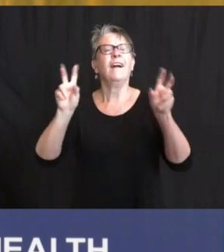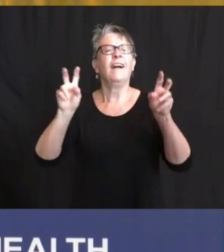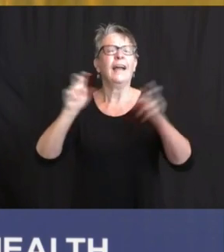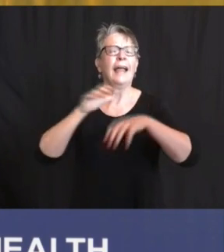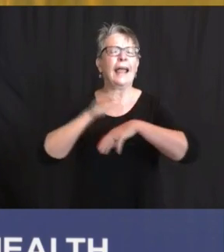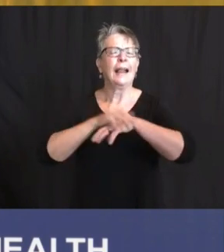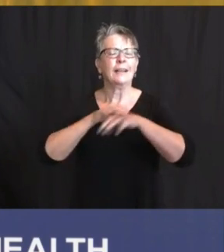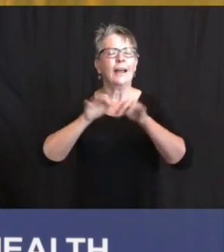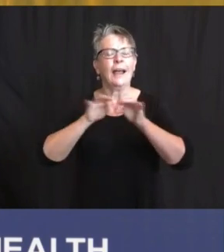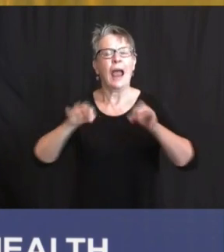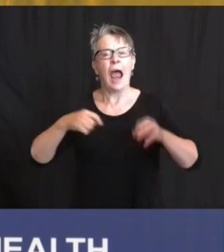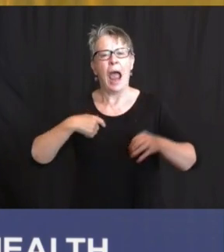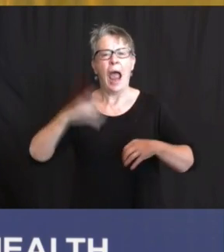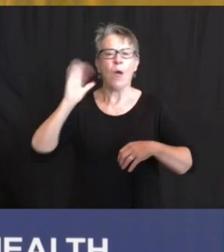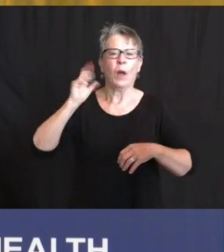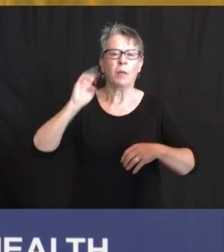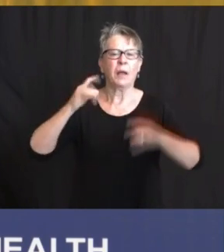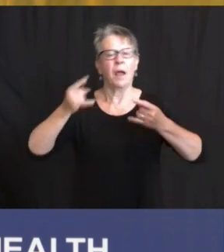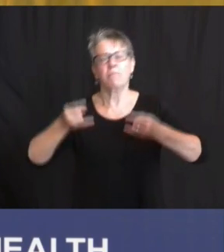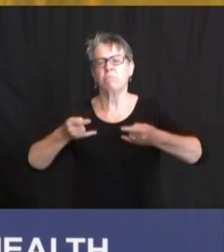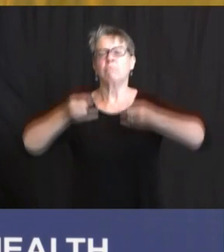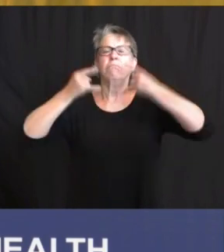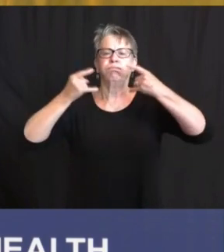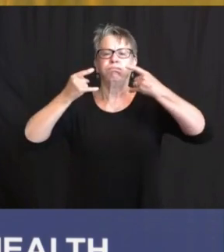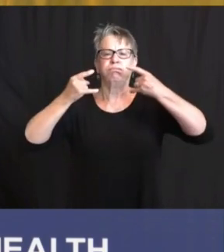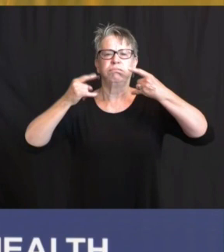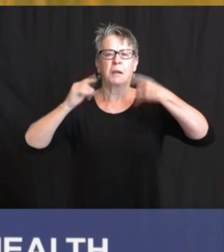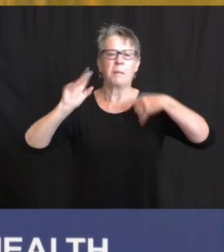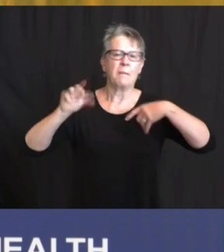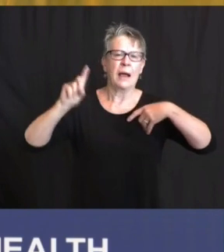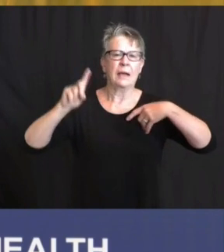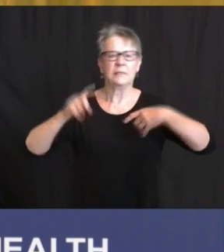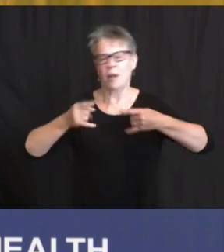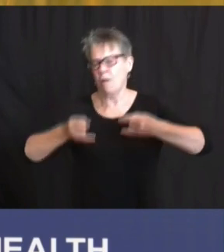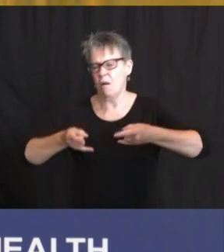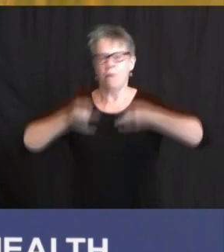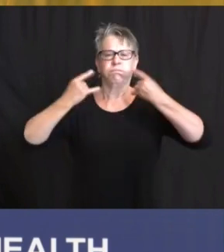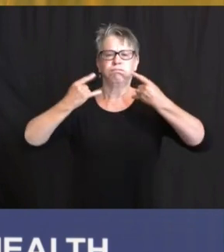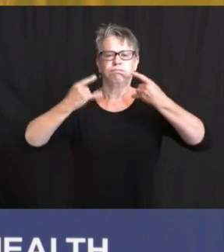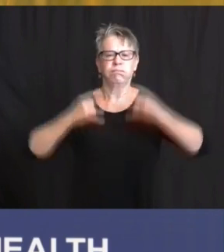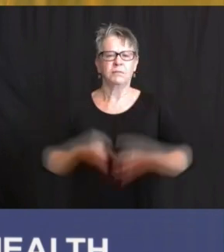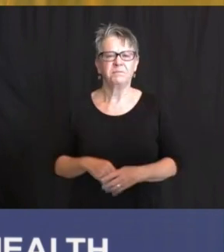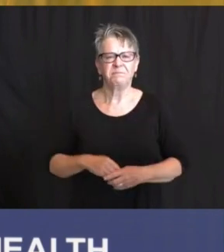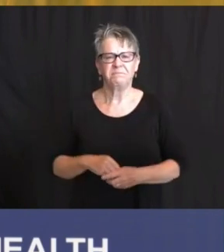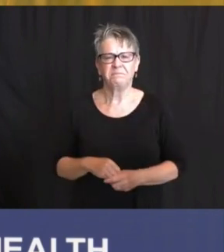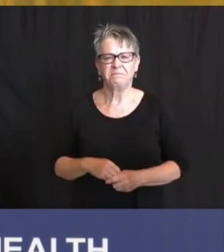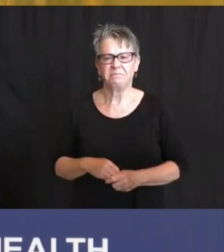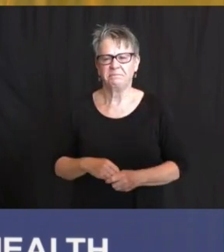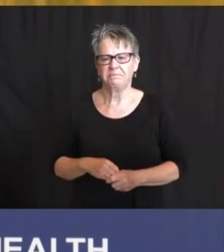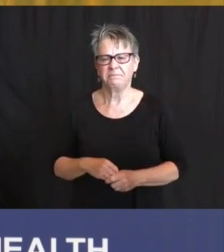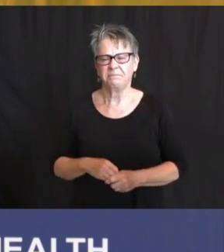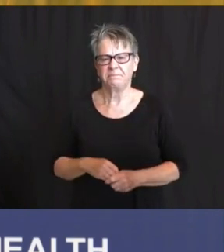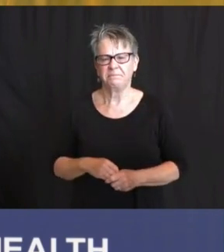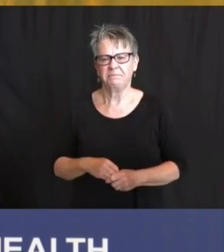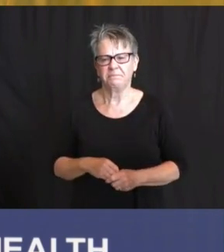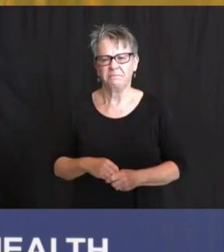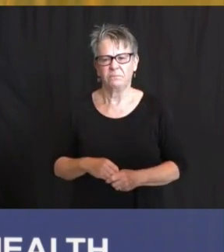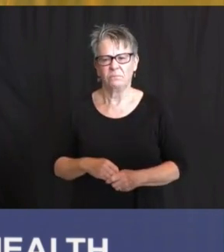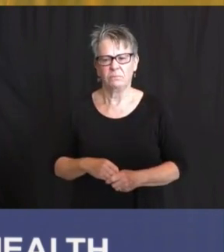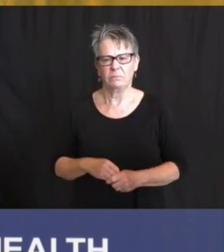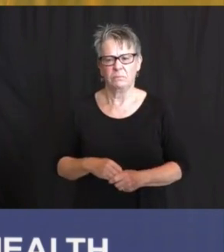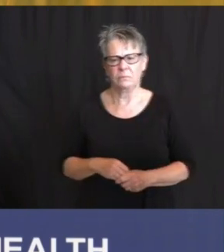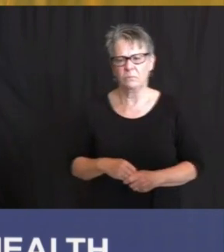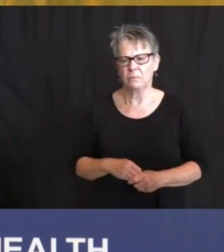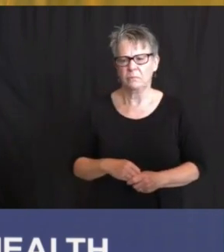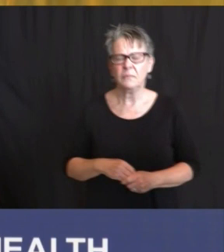And then tomorrow, Dan, where are you? I think we're at 1 o'clock. The White House sometimes does a VTC on Thursday,